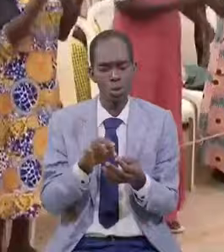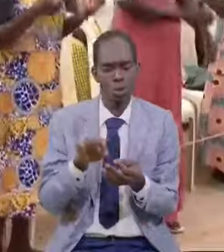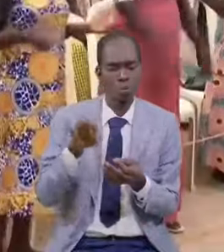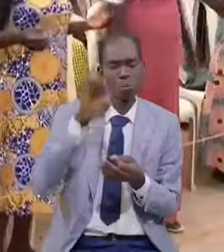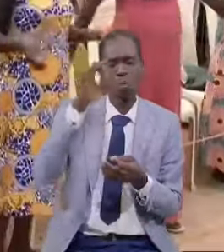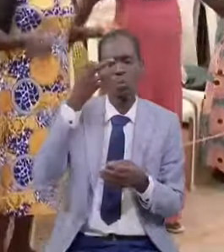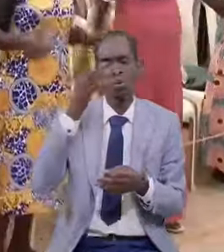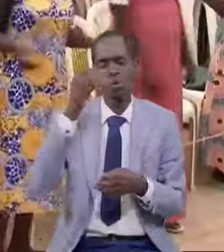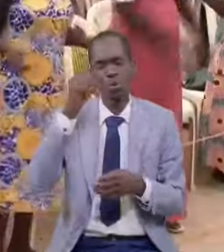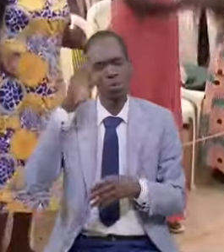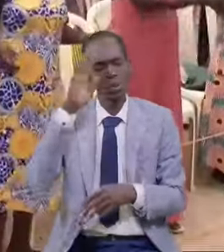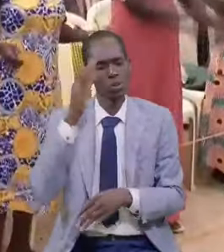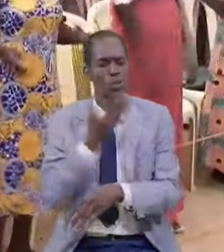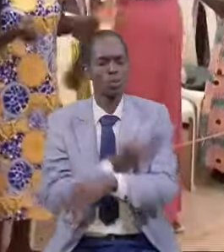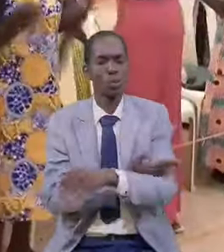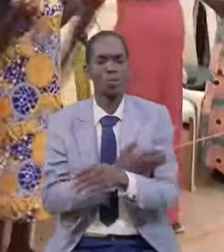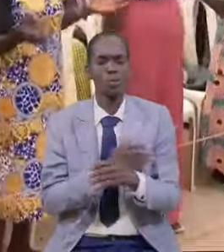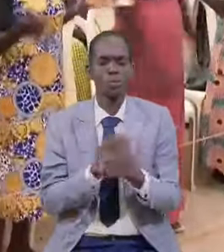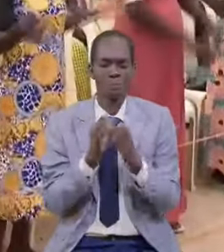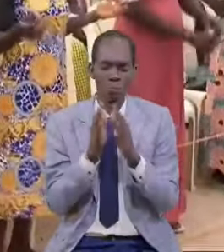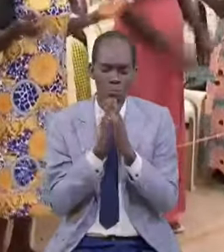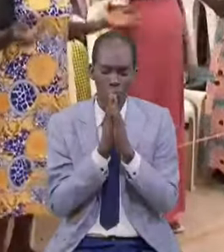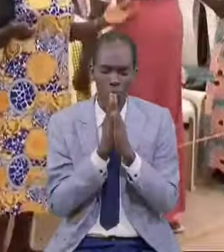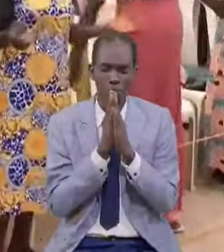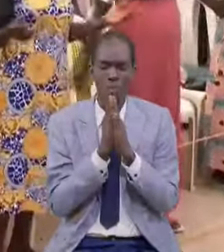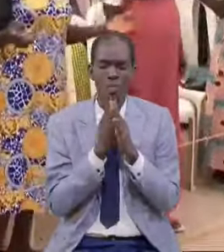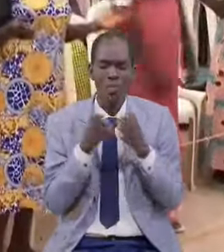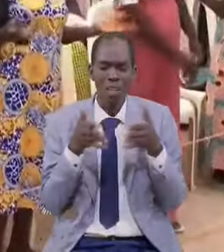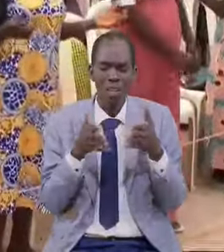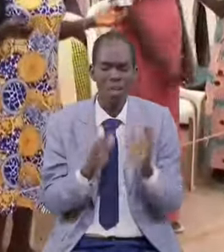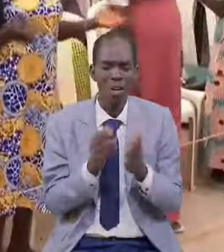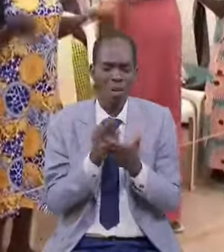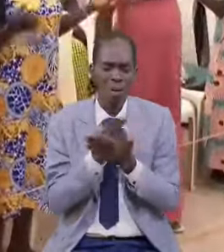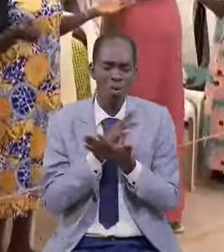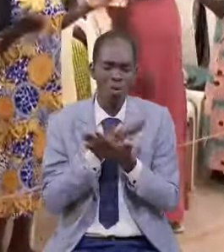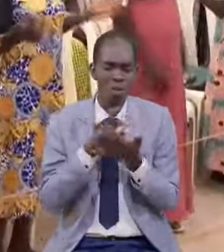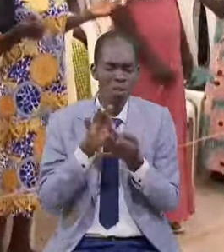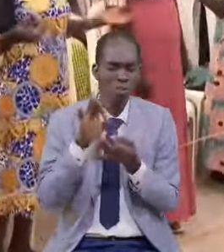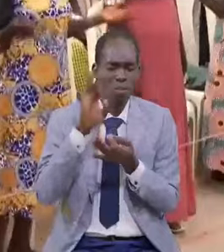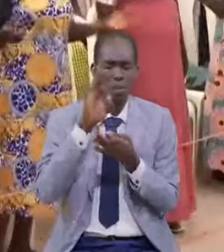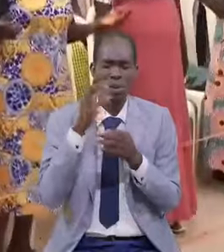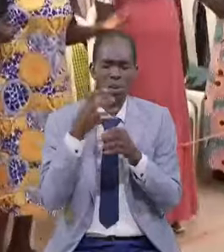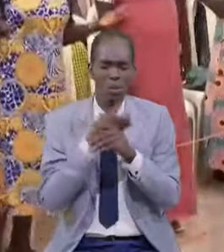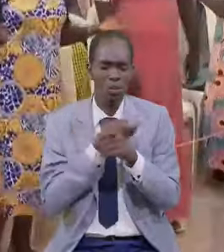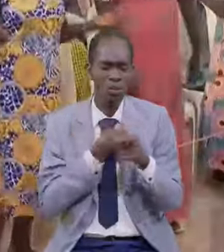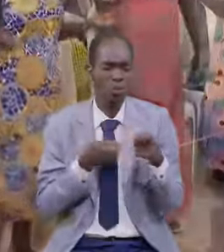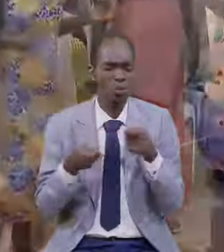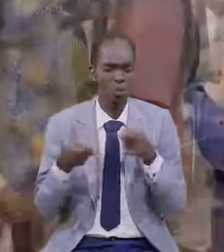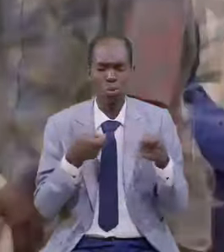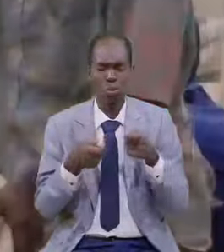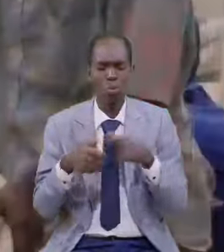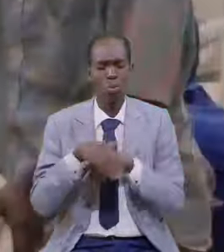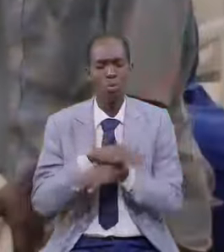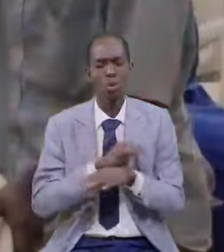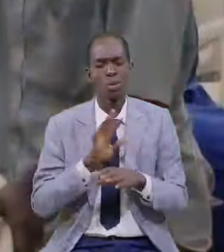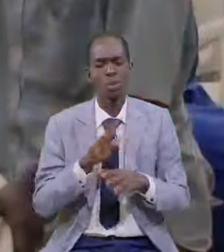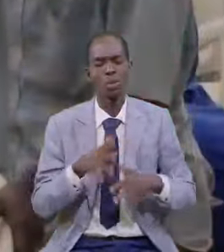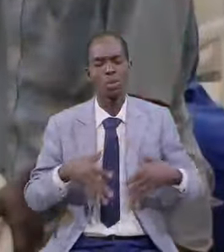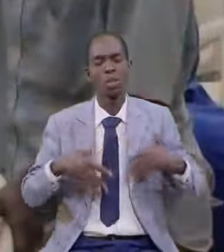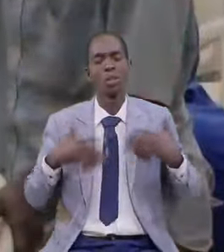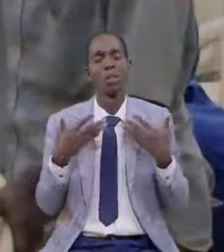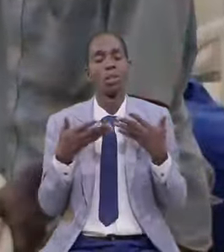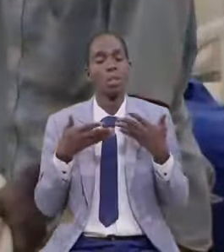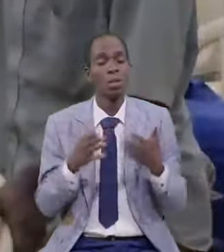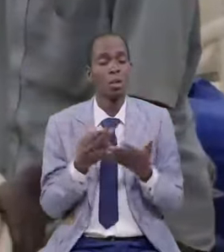let the Holy Spirit take the leadership of my life let the Holy Spirit take the leadership of my family let the Holy